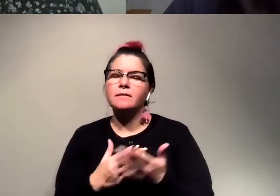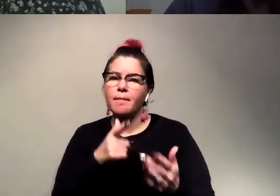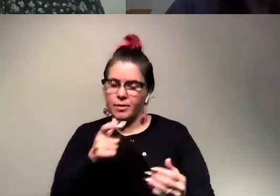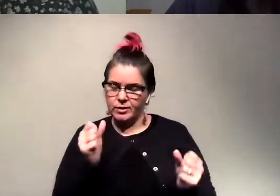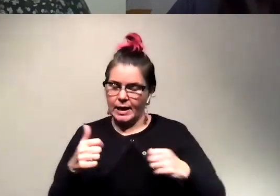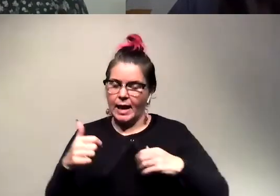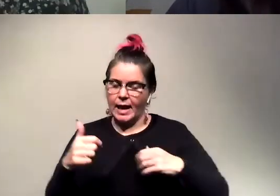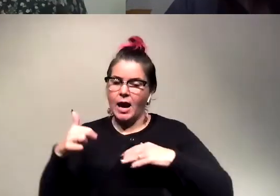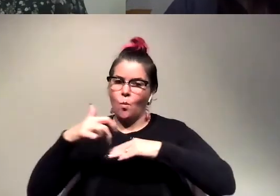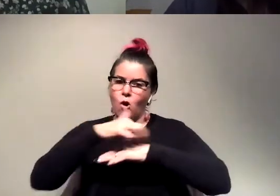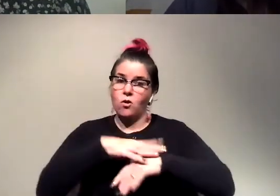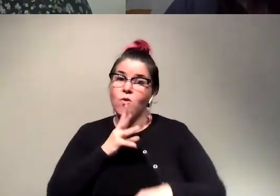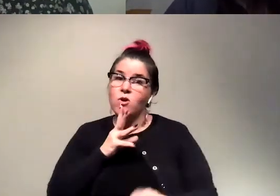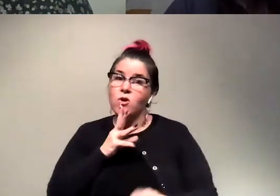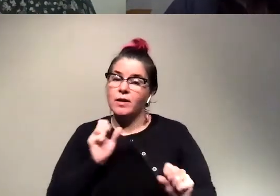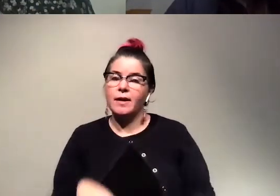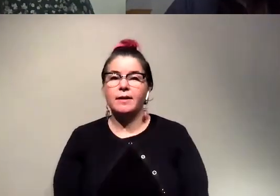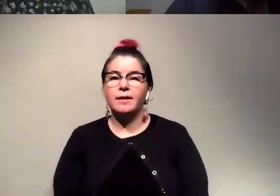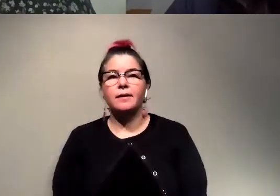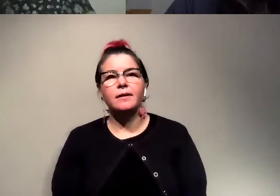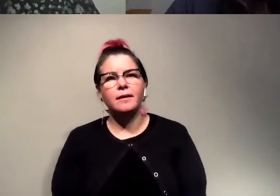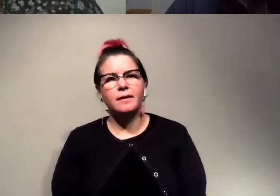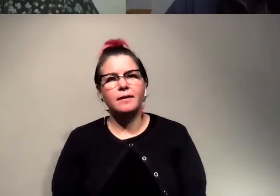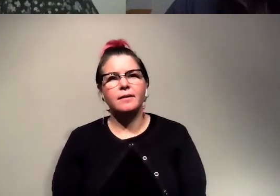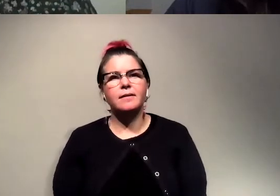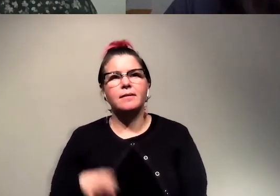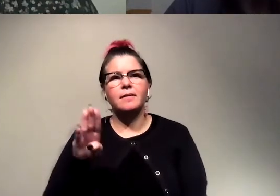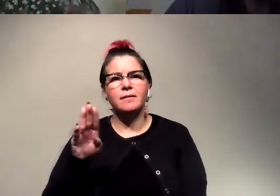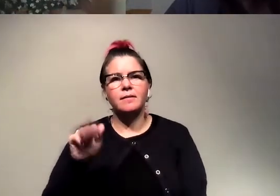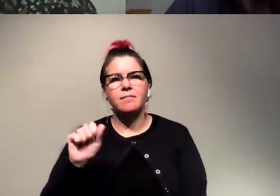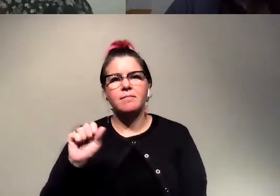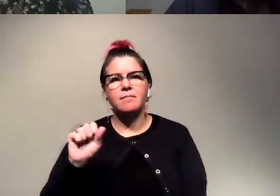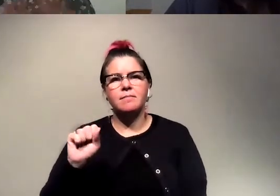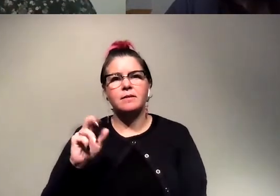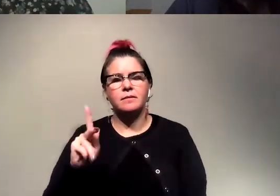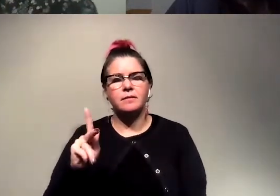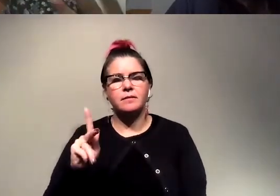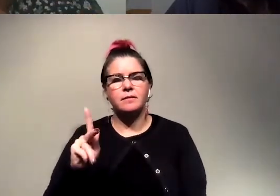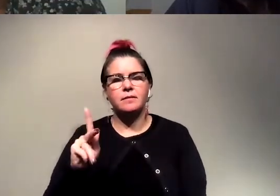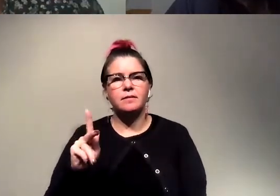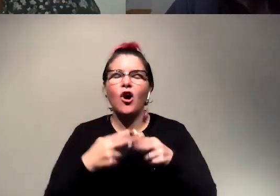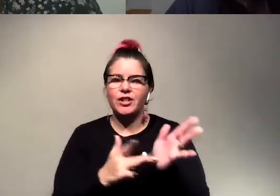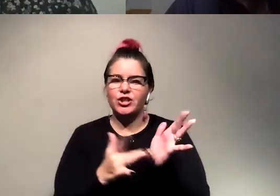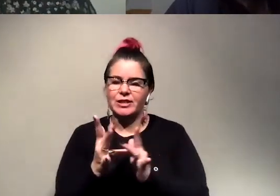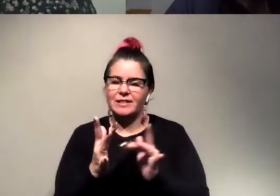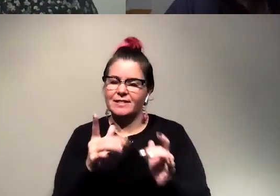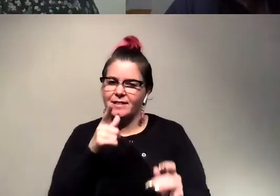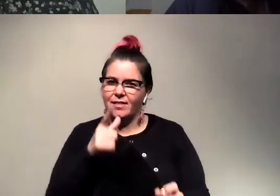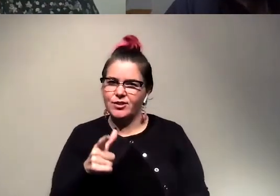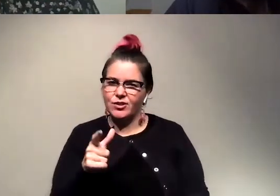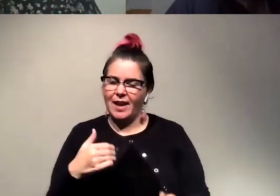water. Like it's a basilisk lizard. It's called the Jesus lizard because of that